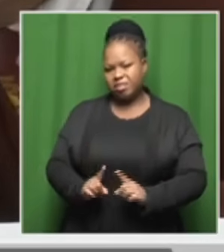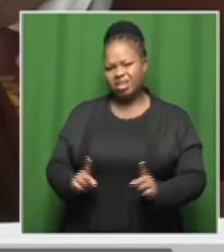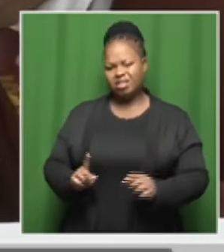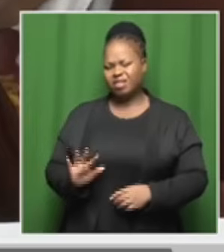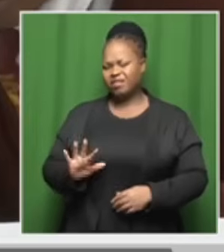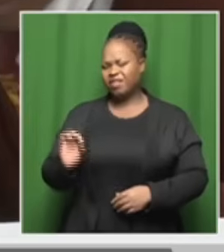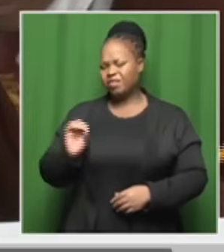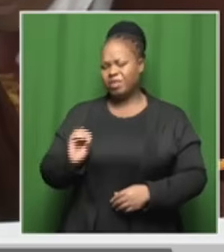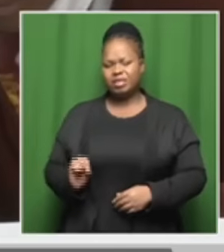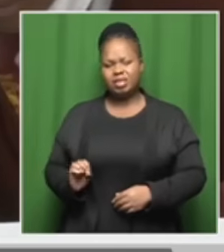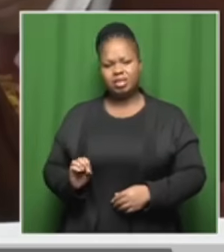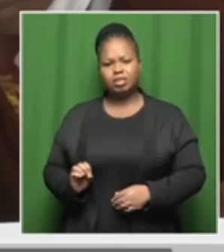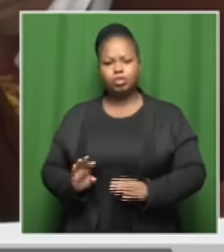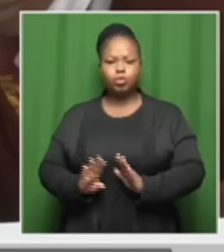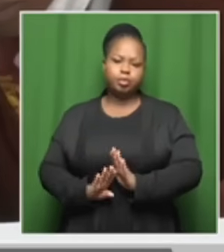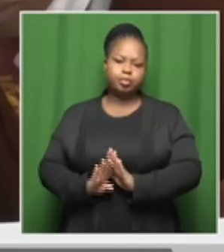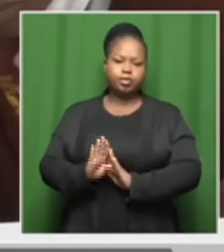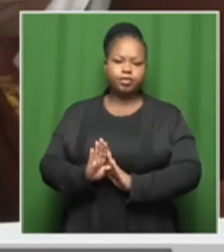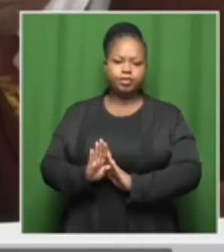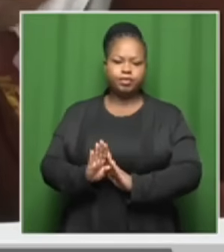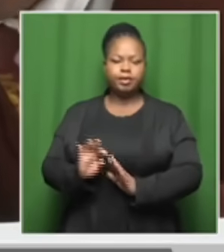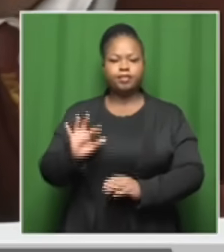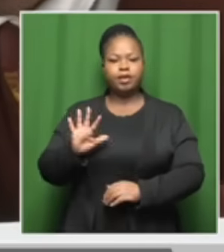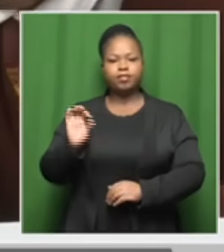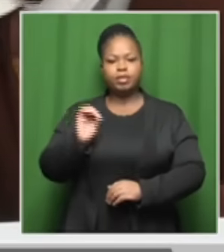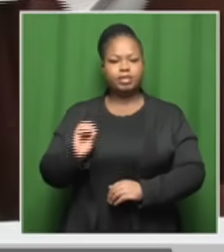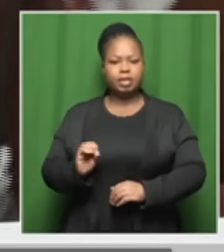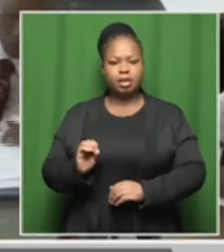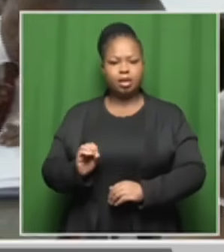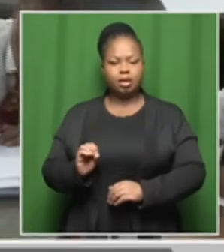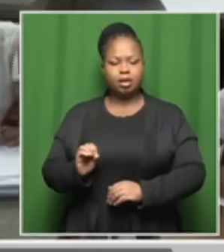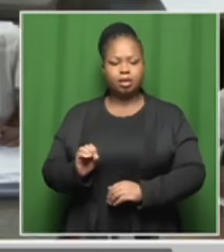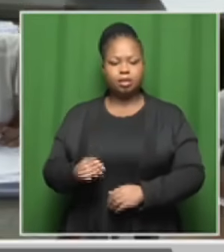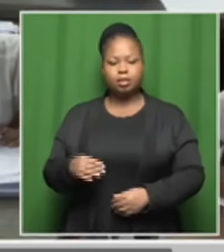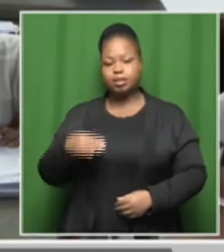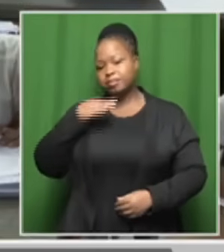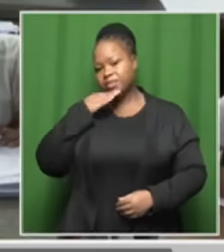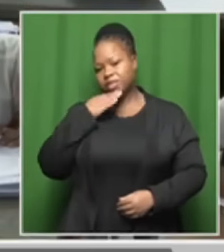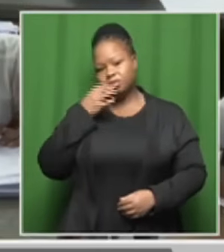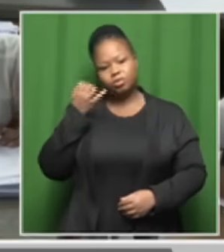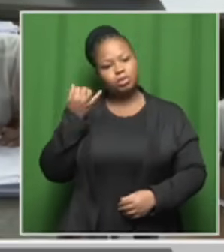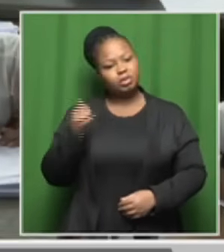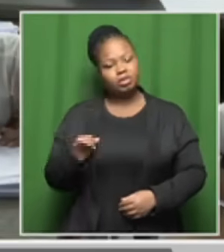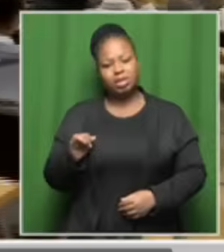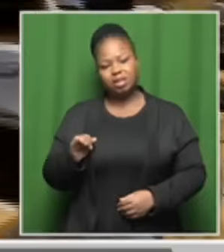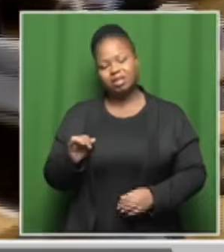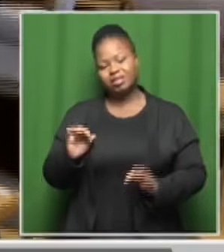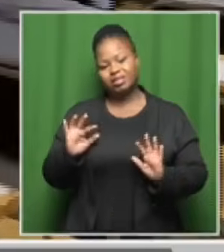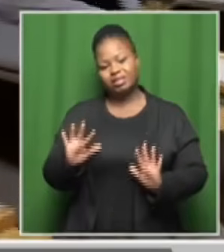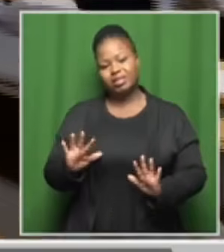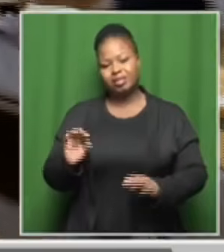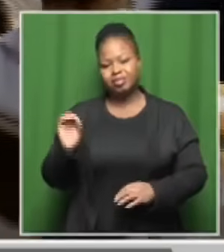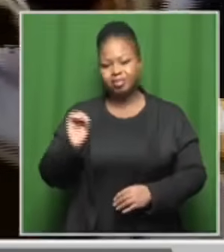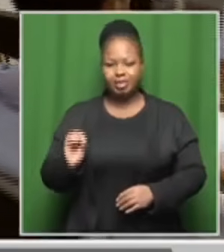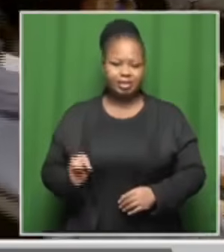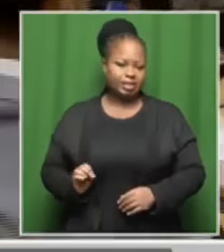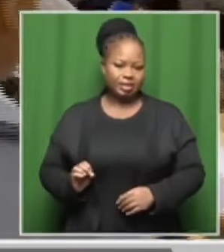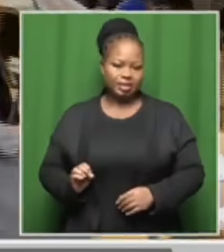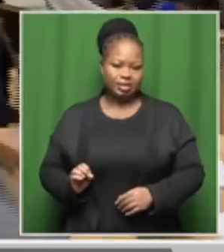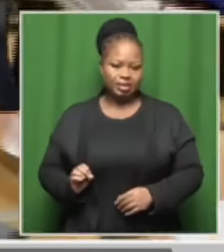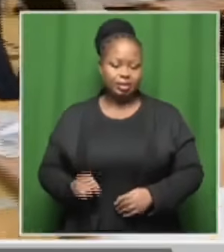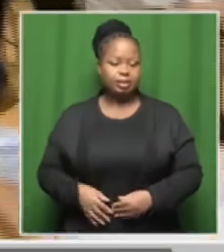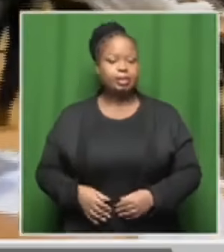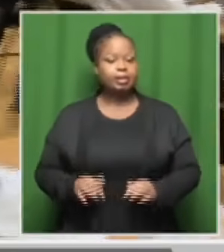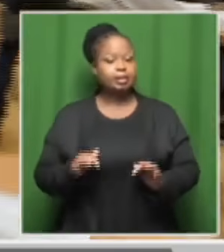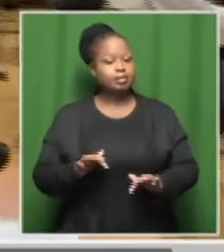5% and you improve by 5%, it means you are still at 10%. And what people can